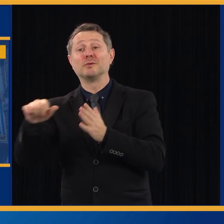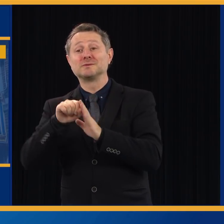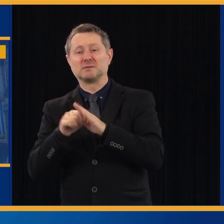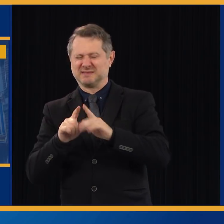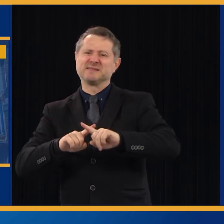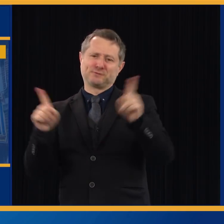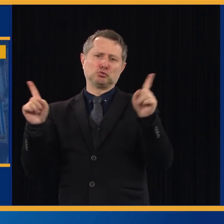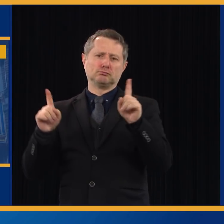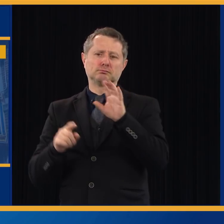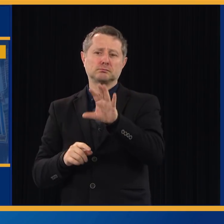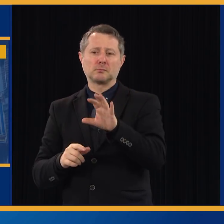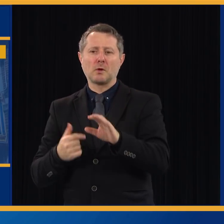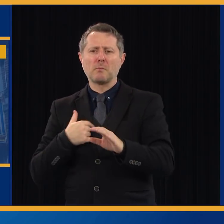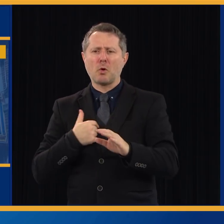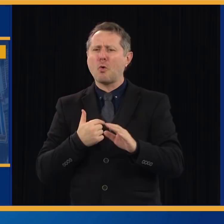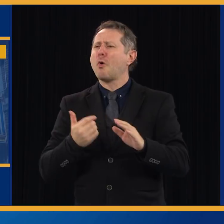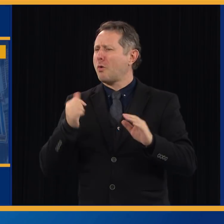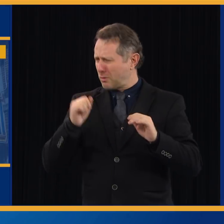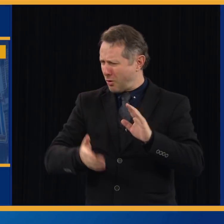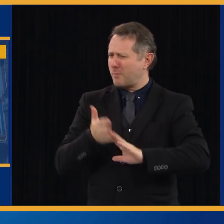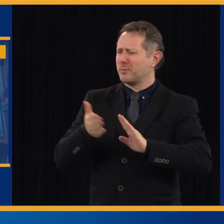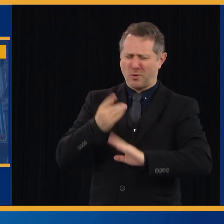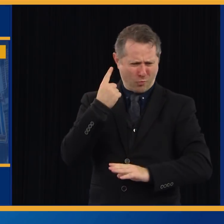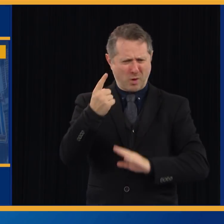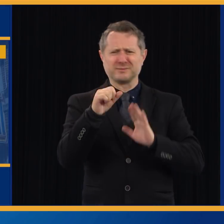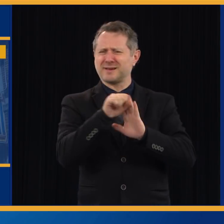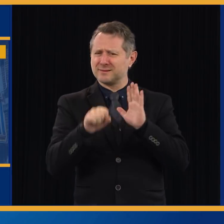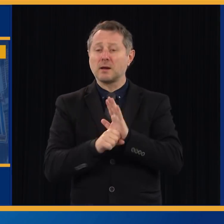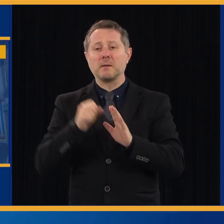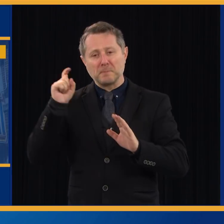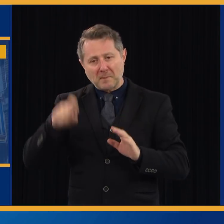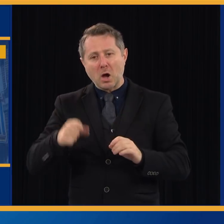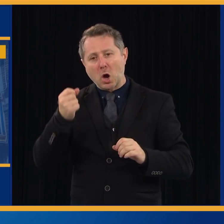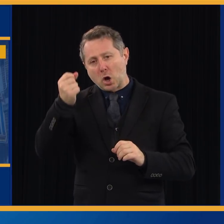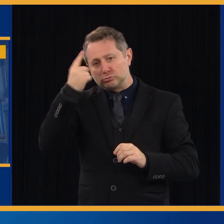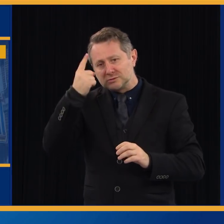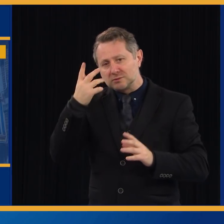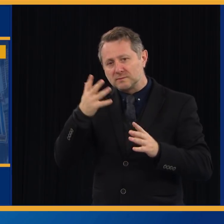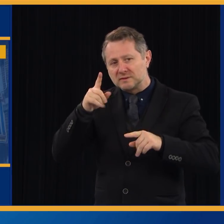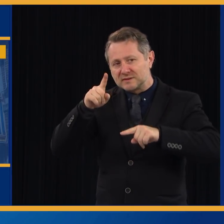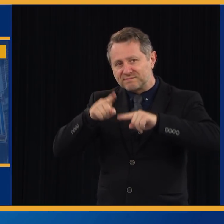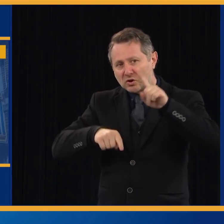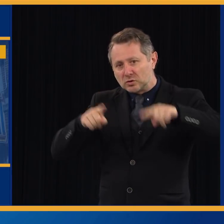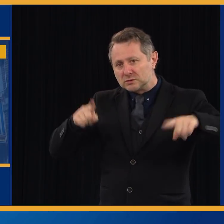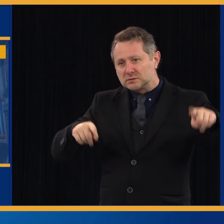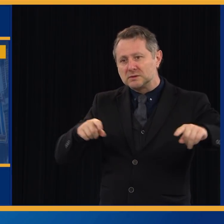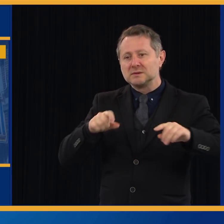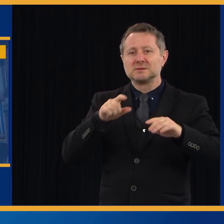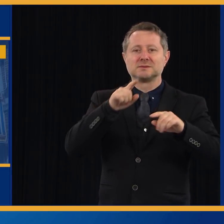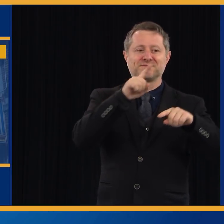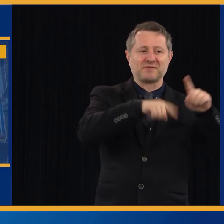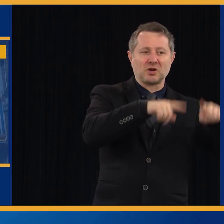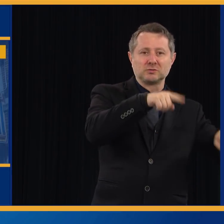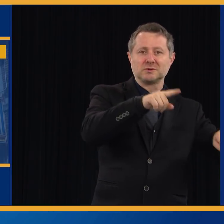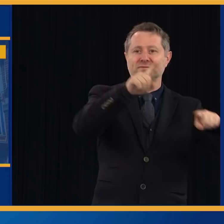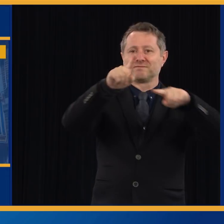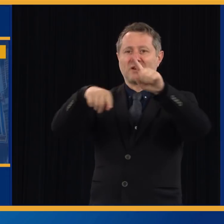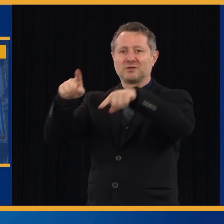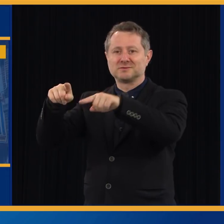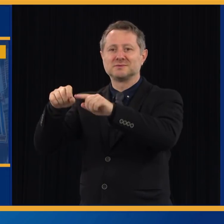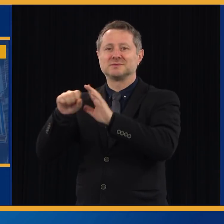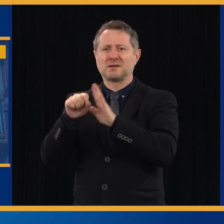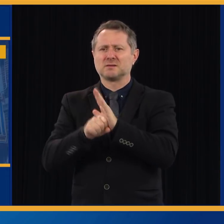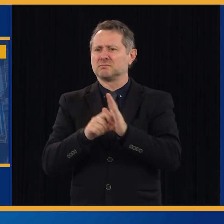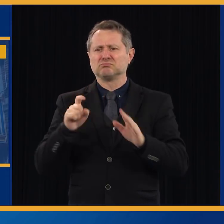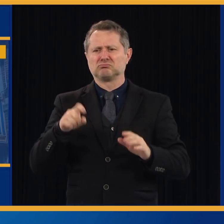as one state, but we also have to understand variations, and you do want to get this economy open as